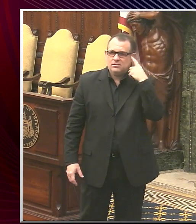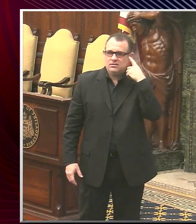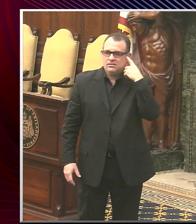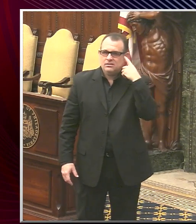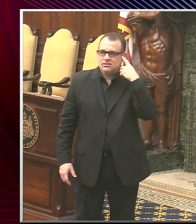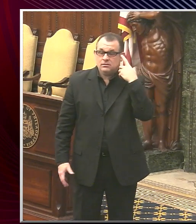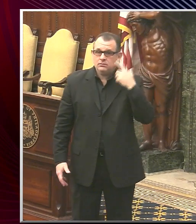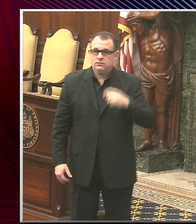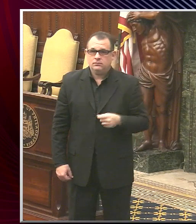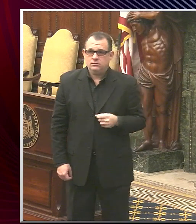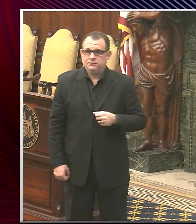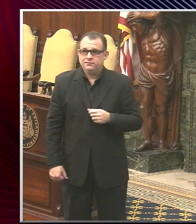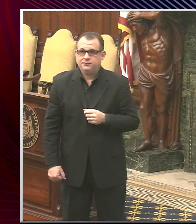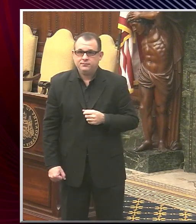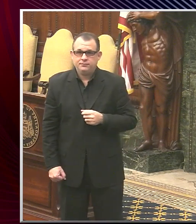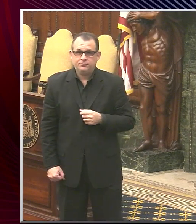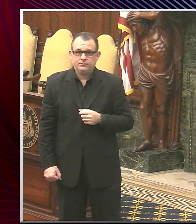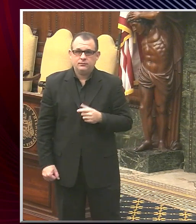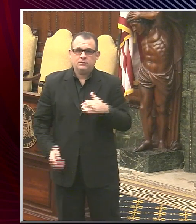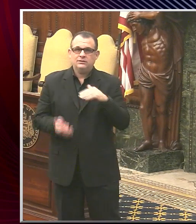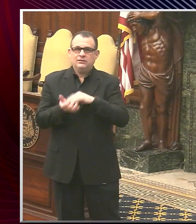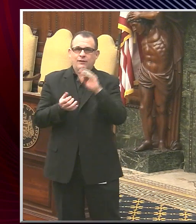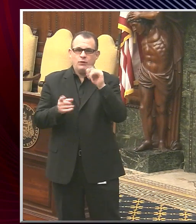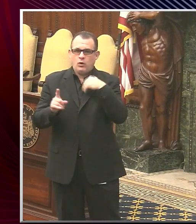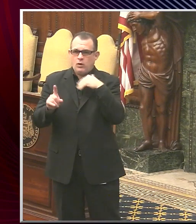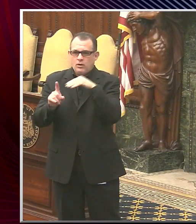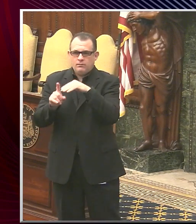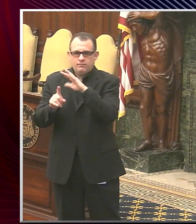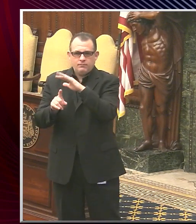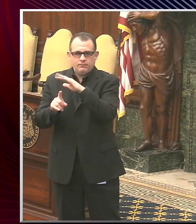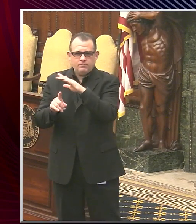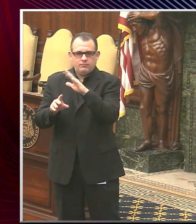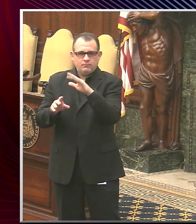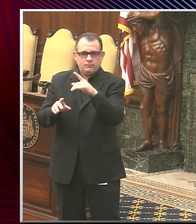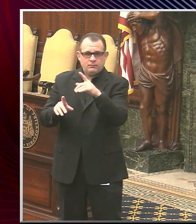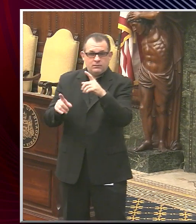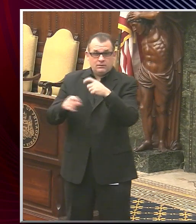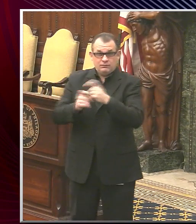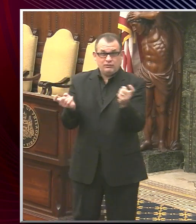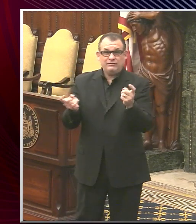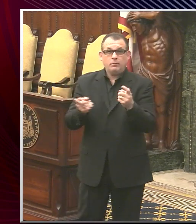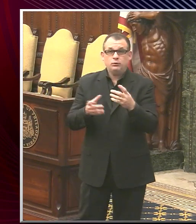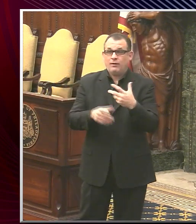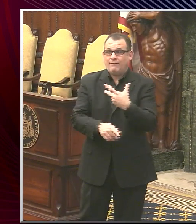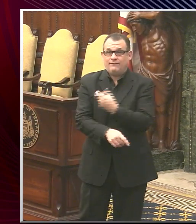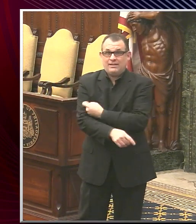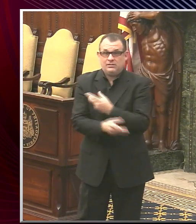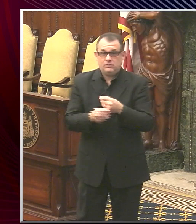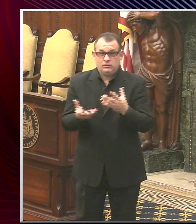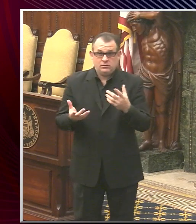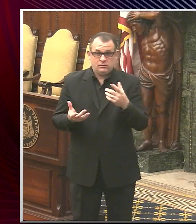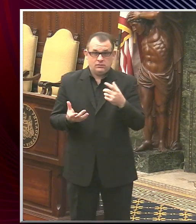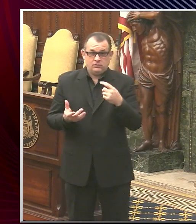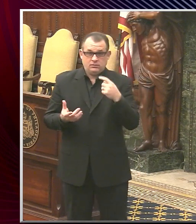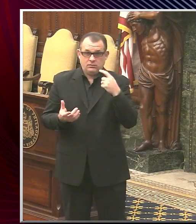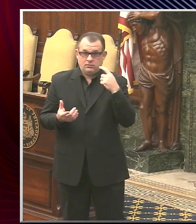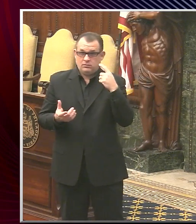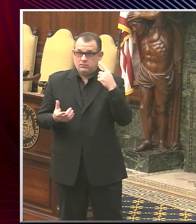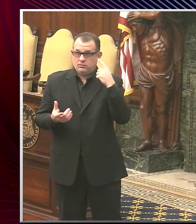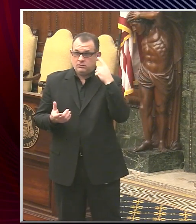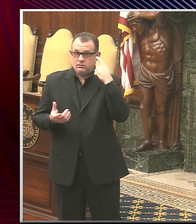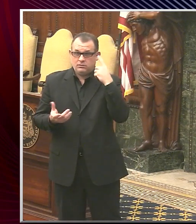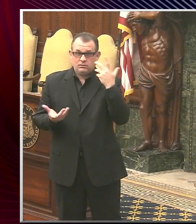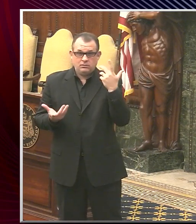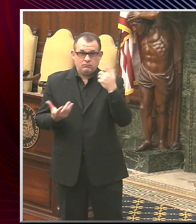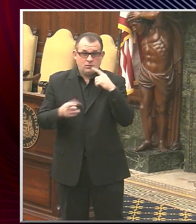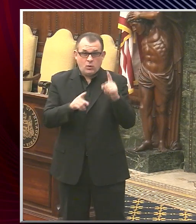Hello, all for Dr. Farley. Dr. Farley, just on this issue of distribution of the vaccine in the city, some communities, I think Camden County is one of